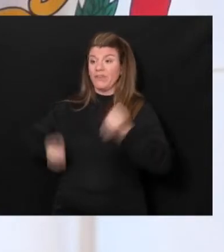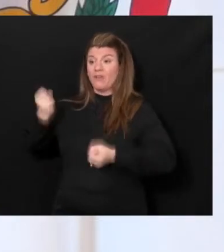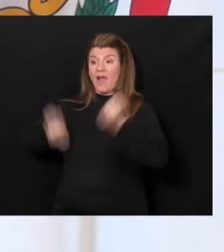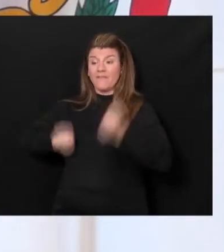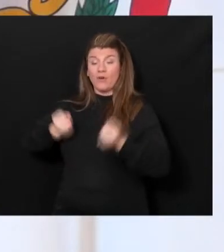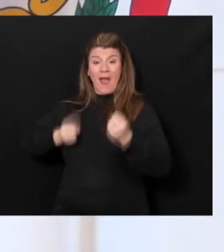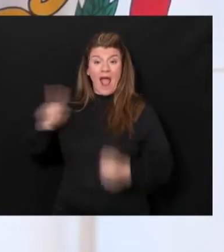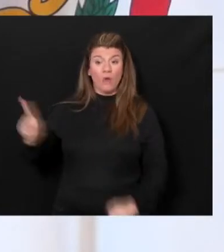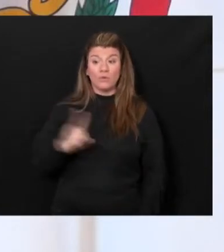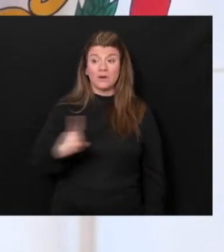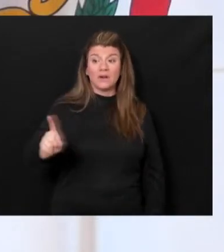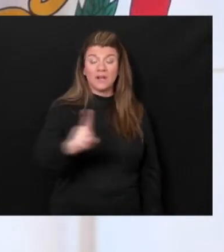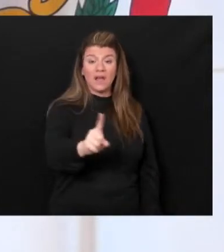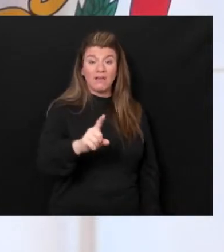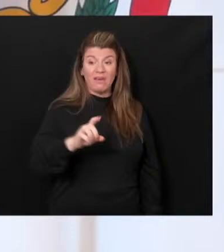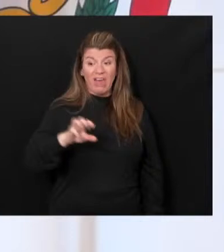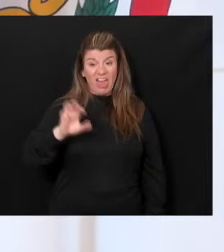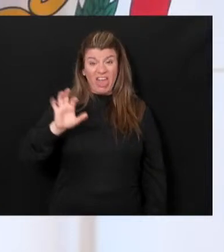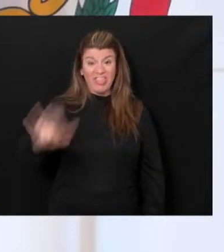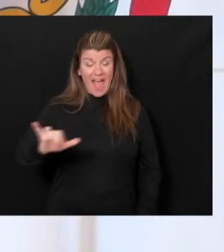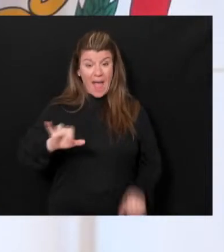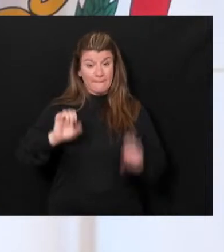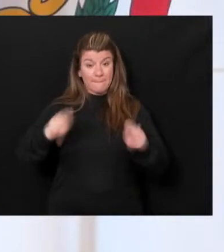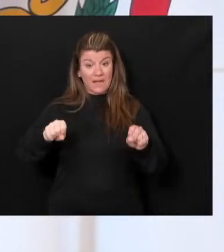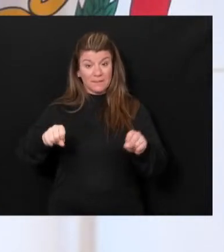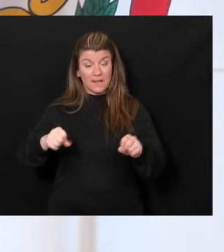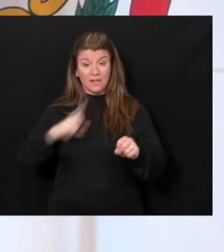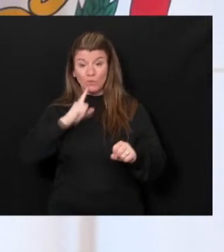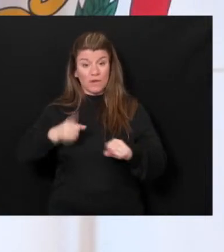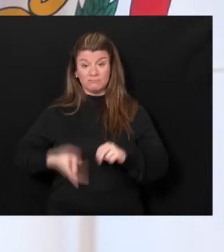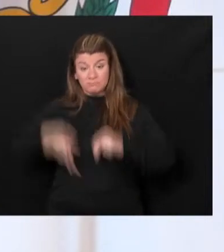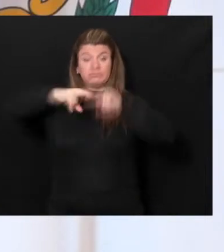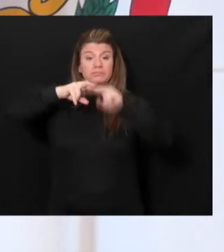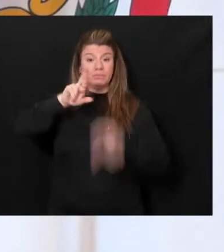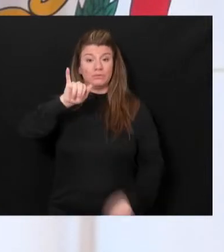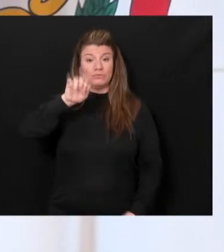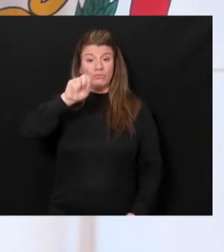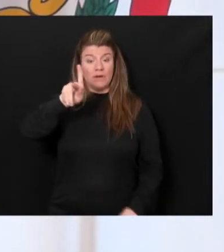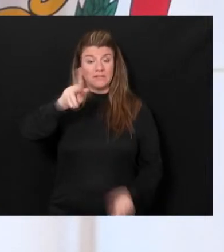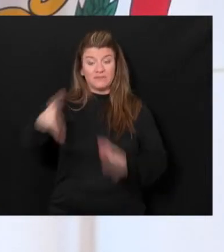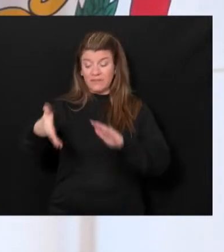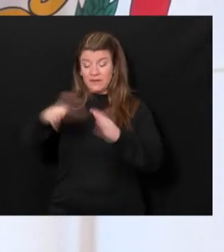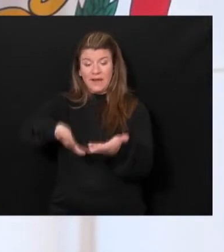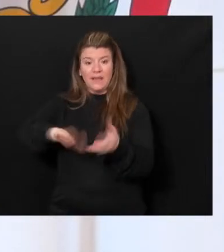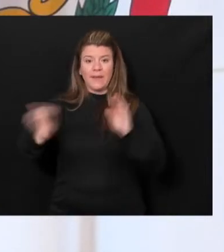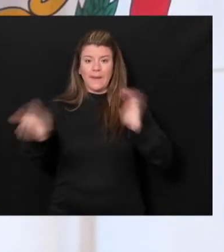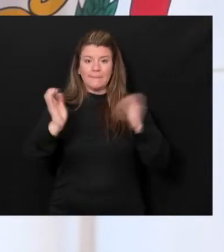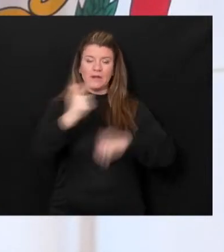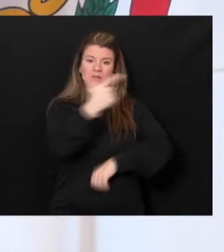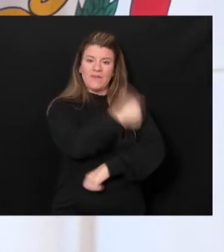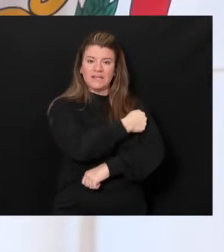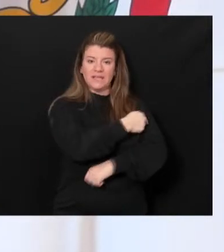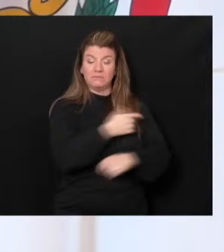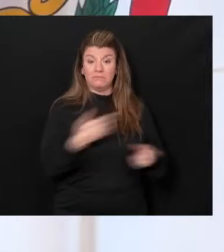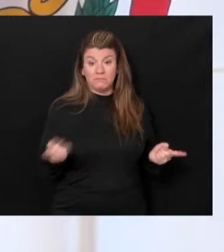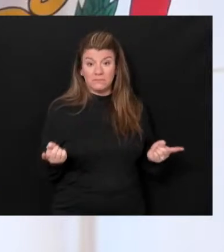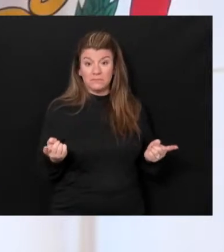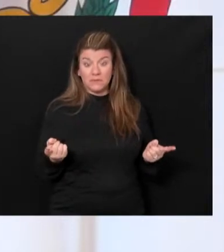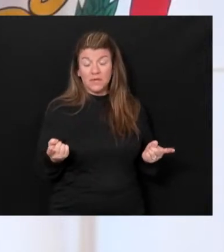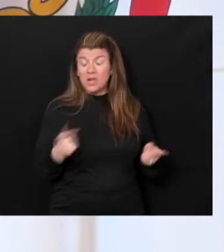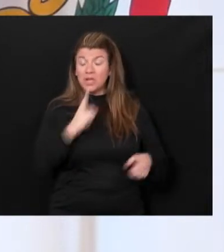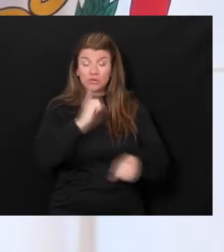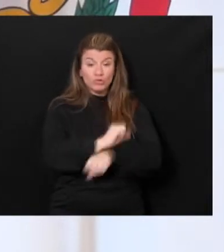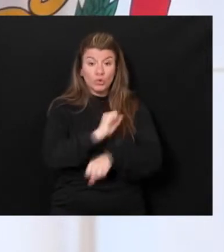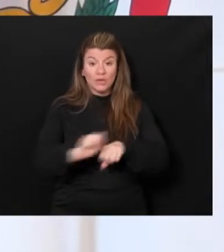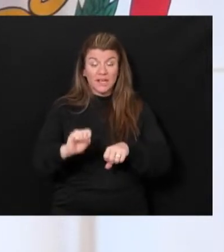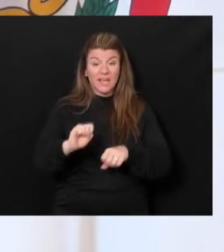of times higher at risk than they would be taking a vaccine. In fact,